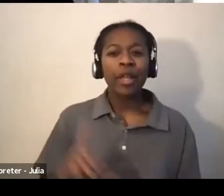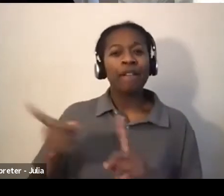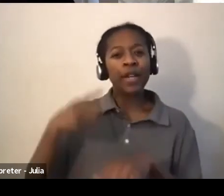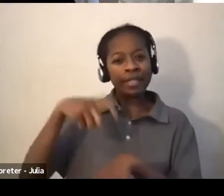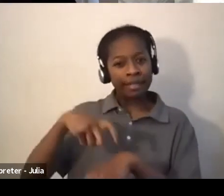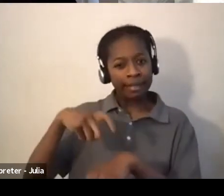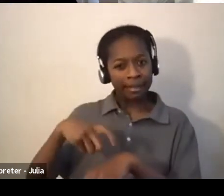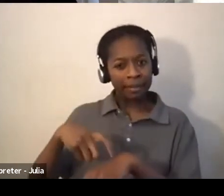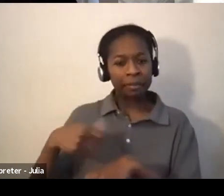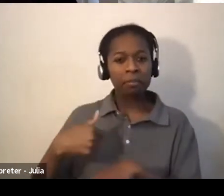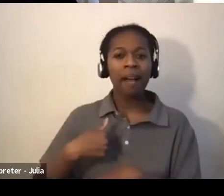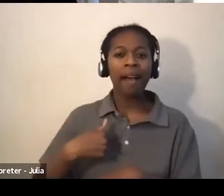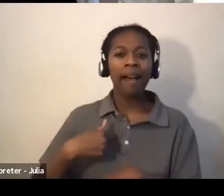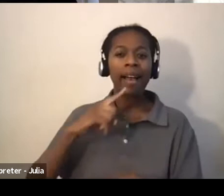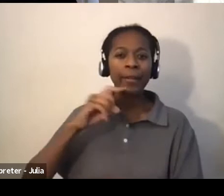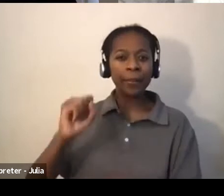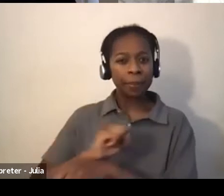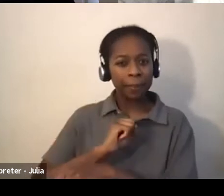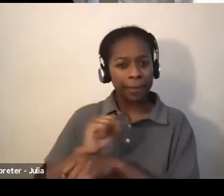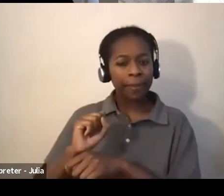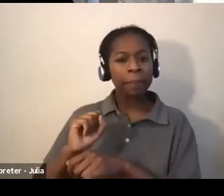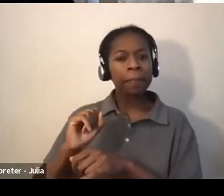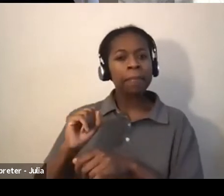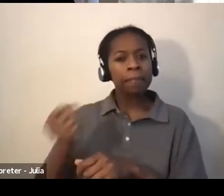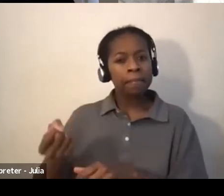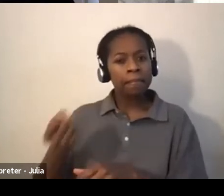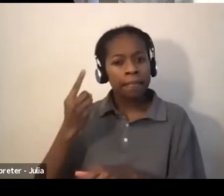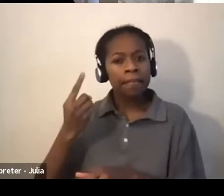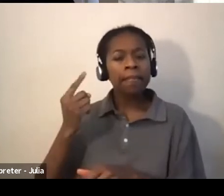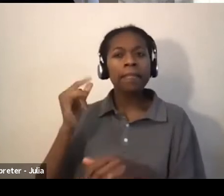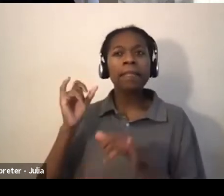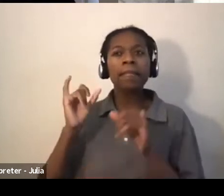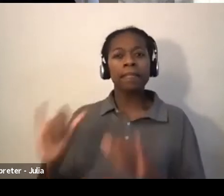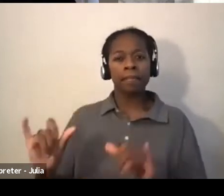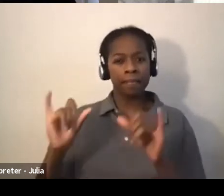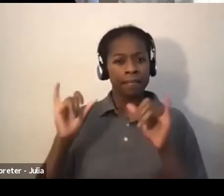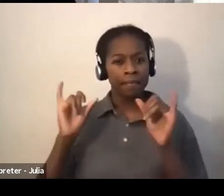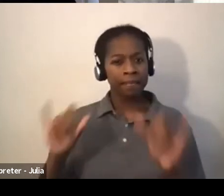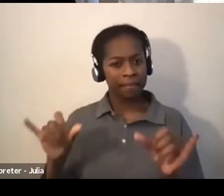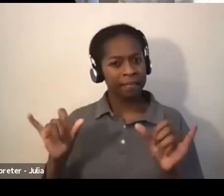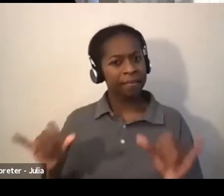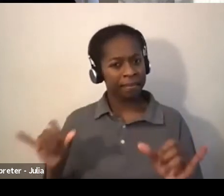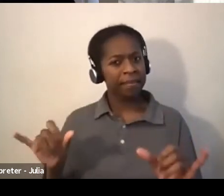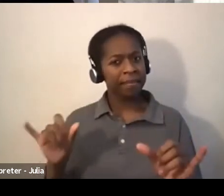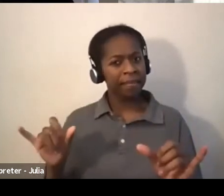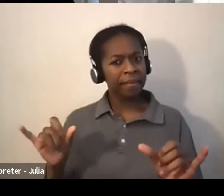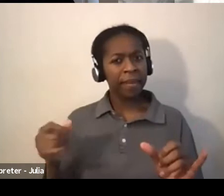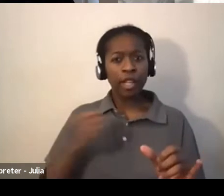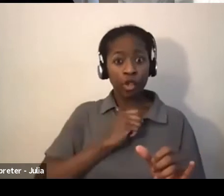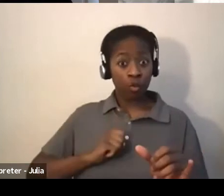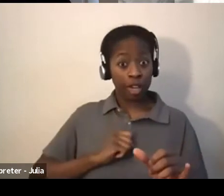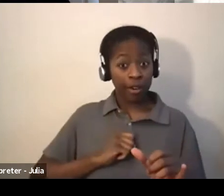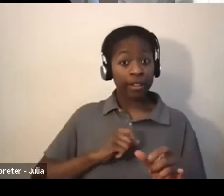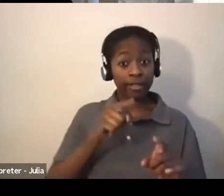of started to have a conscious of understanding that there wasn't too many like superheroes that I watched